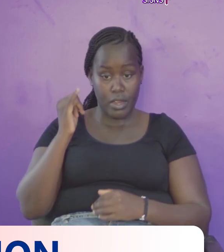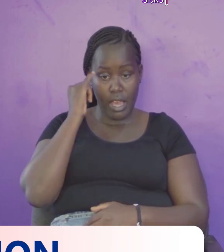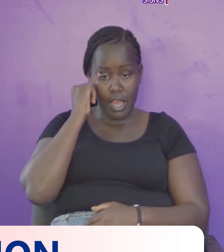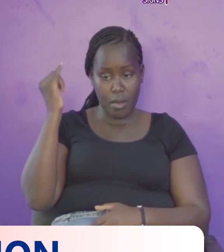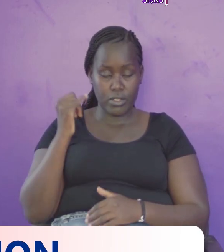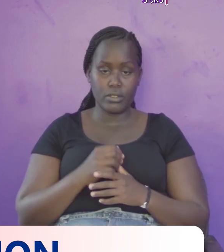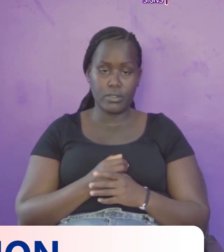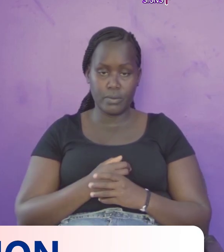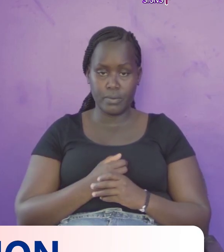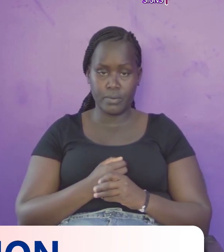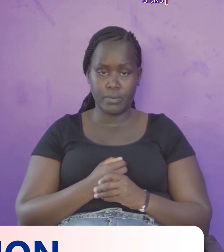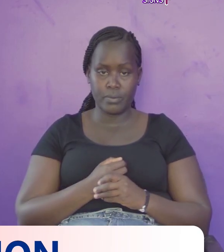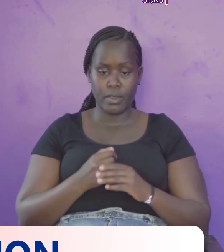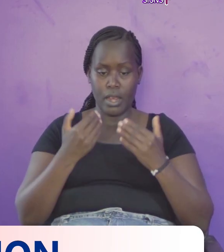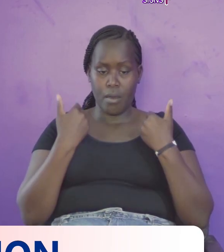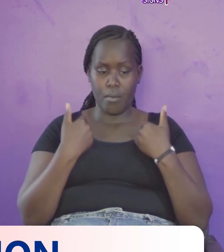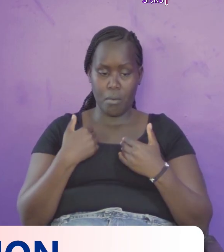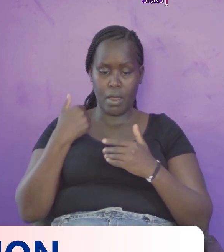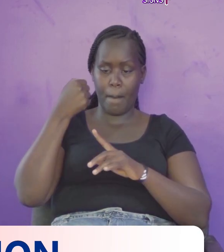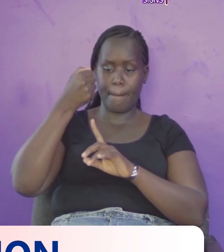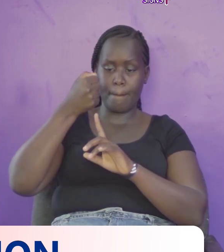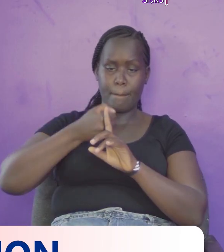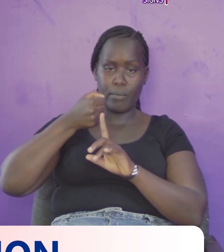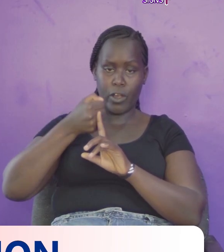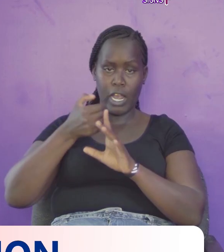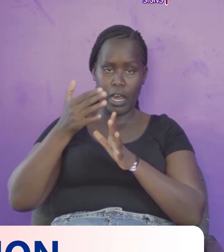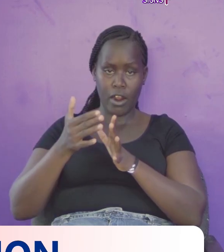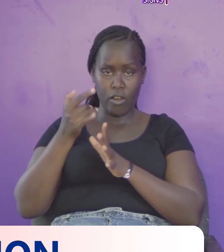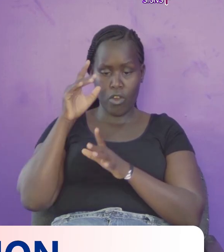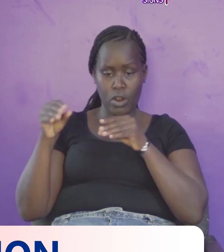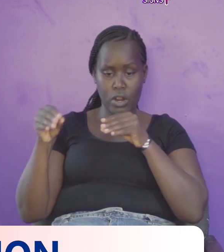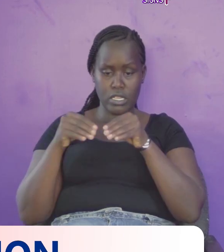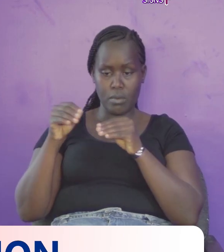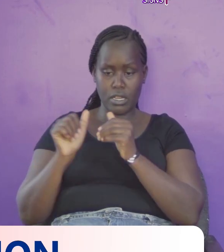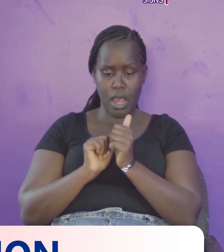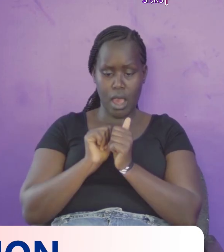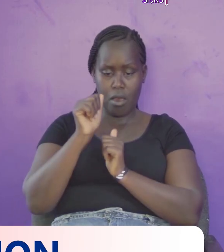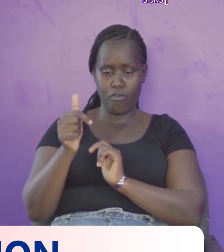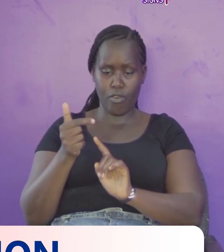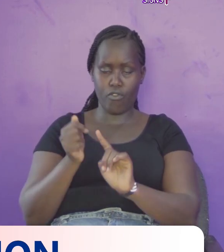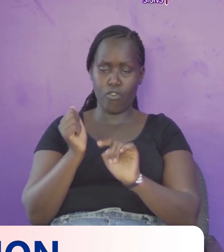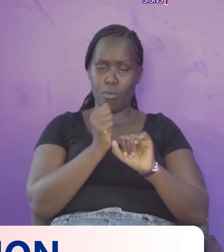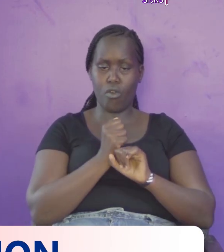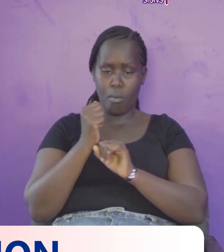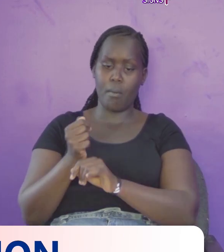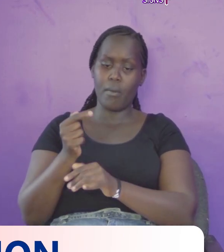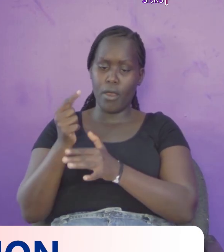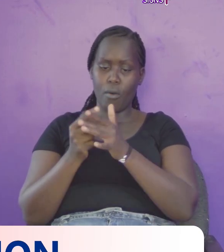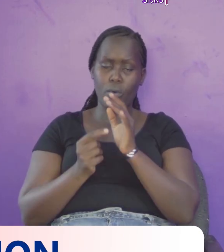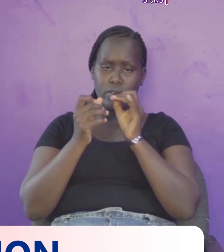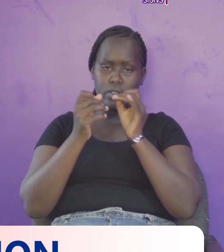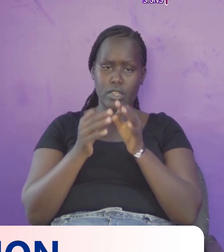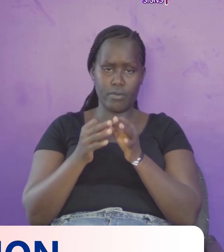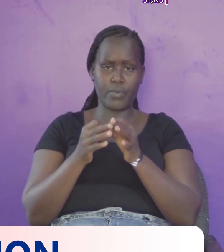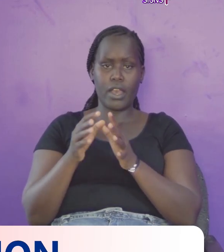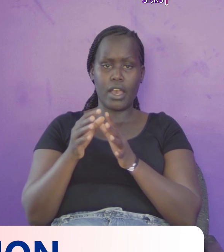Imagine I'm a champion of disability. I'm far away from Homa Bay. What is the PWD